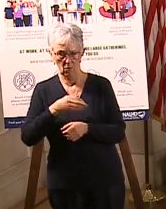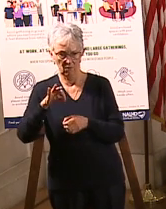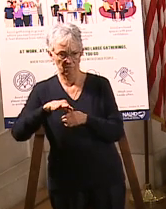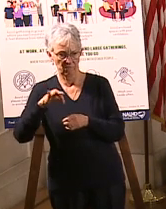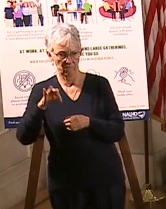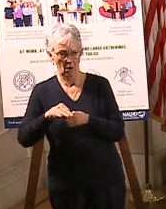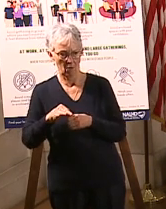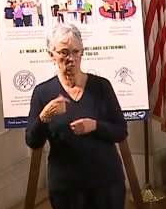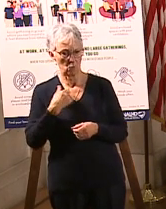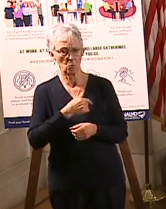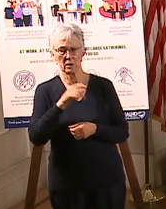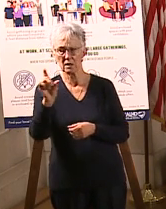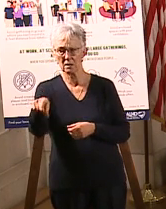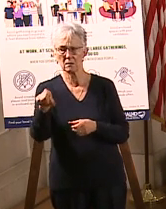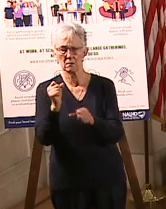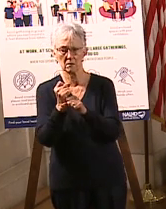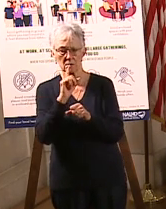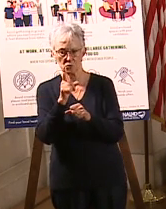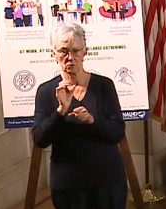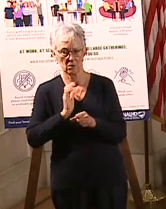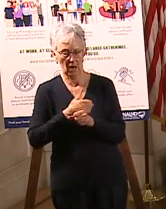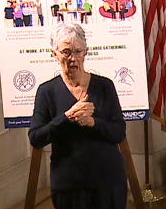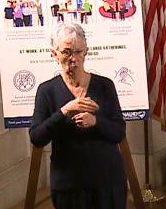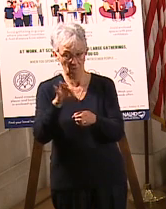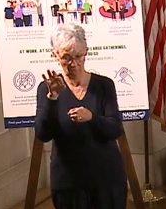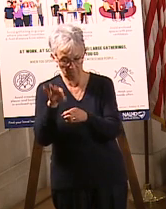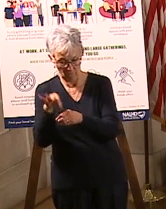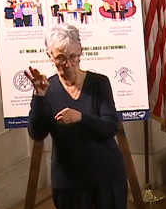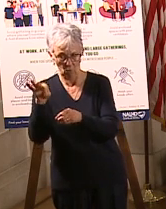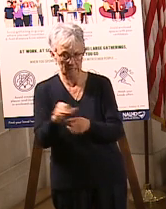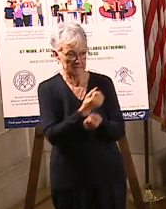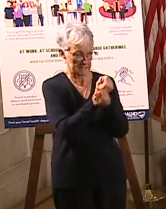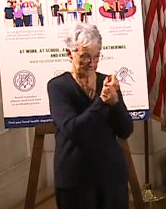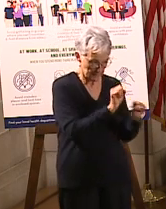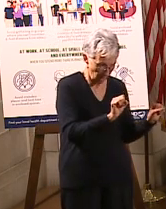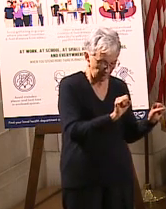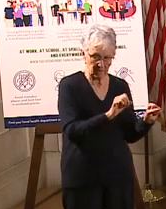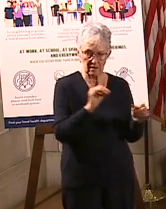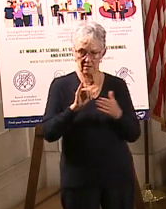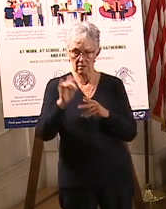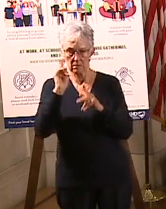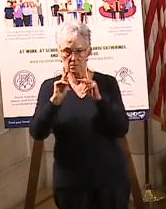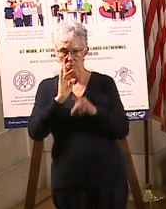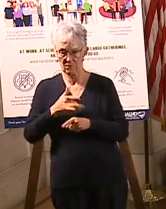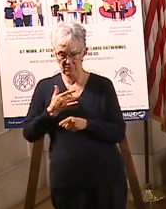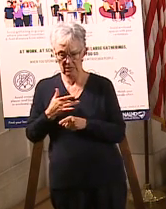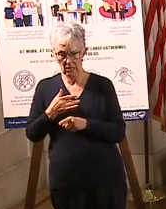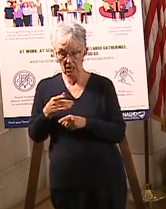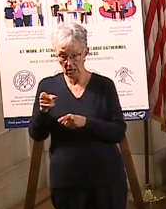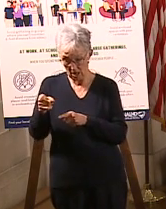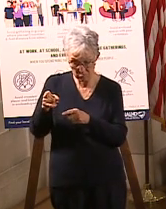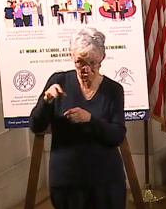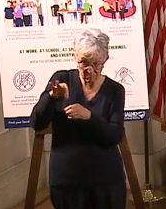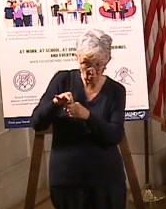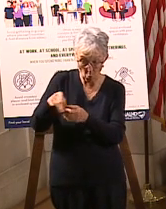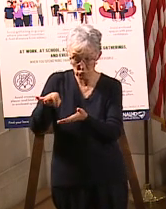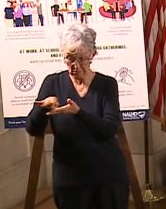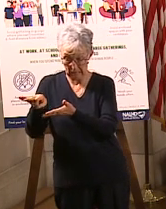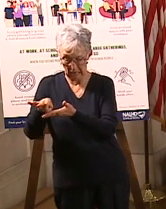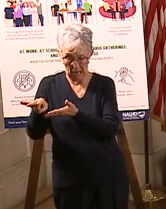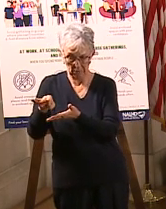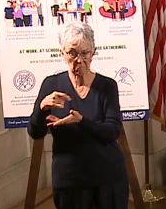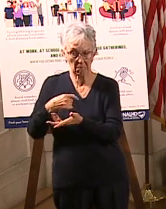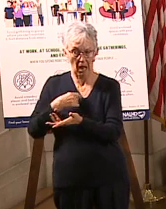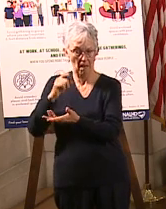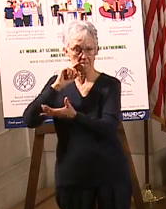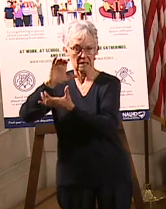future that the elections are fair and that the results can be trusted. I want to, again, just